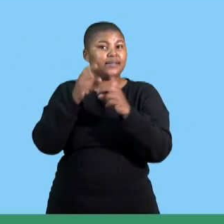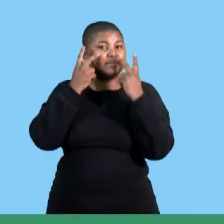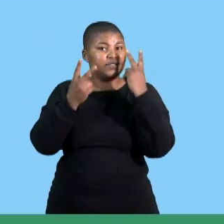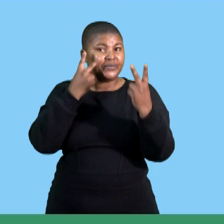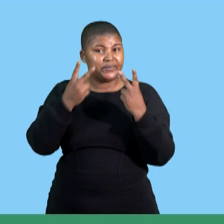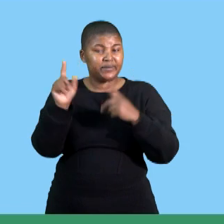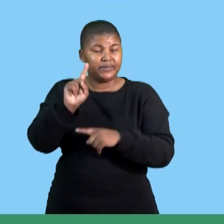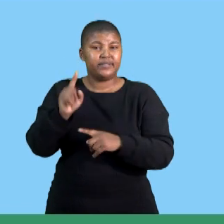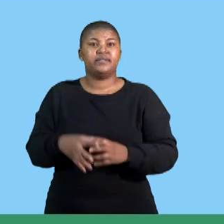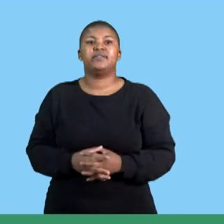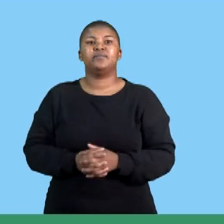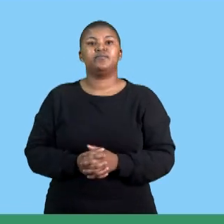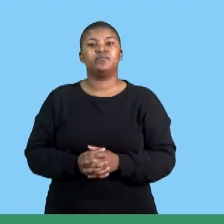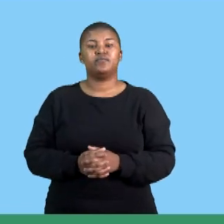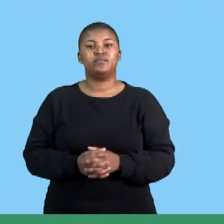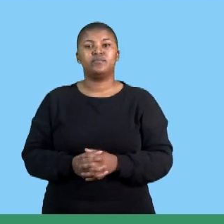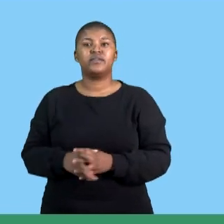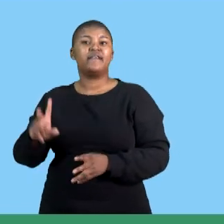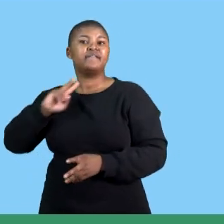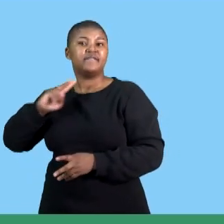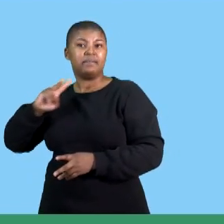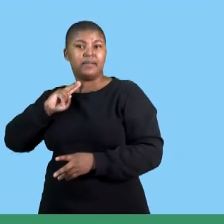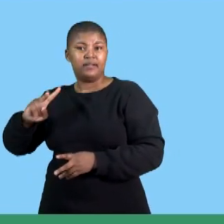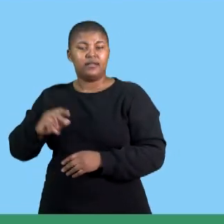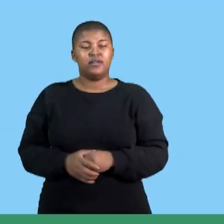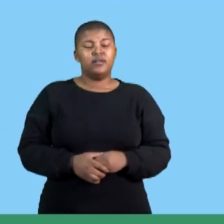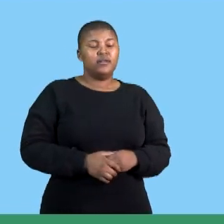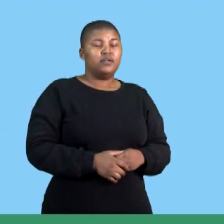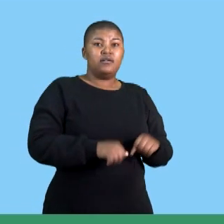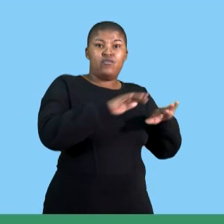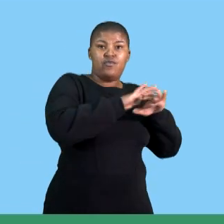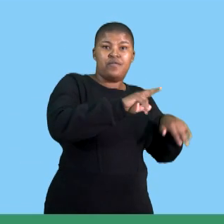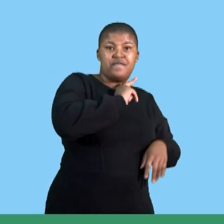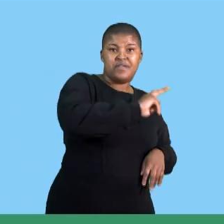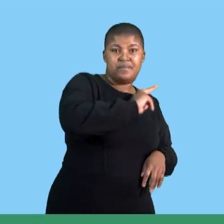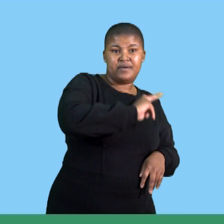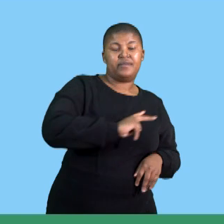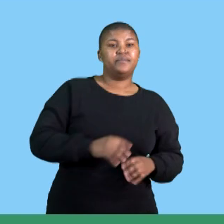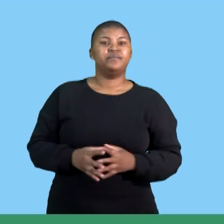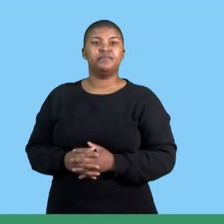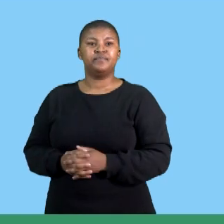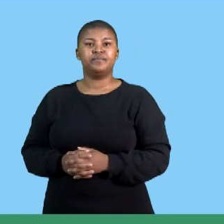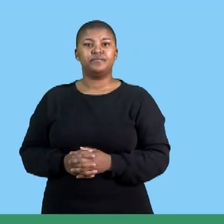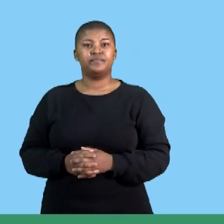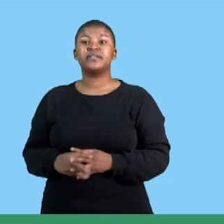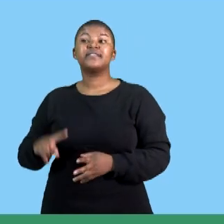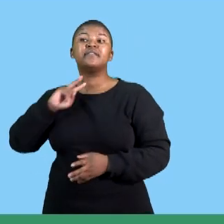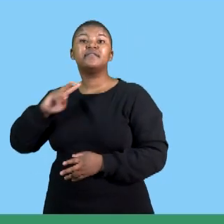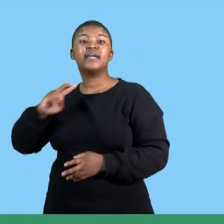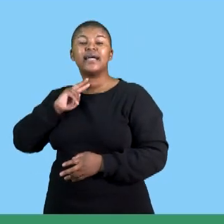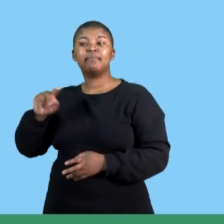aids. Differences between verbal and non-verbal presentation. With verbal